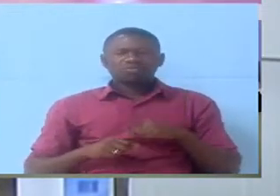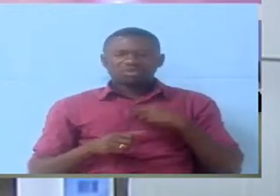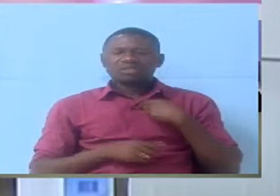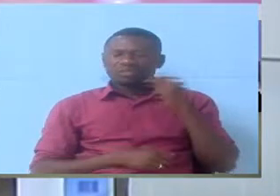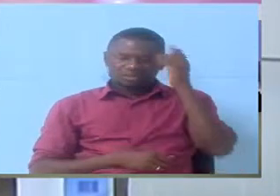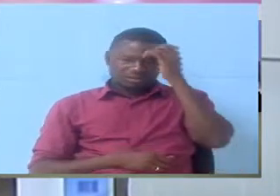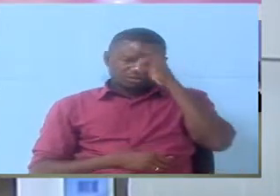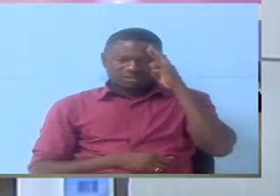mudaliloti. Yeah, that was the time I left in